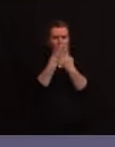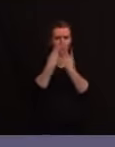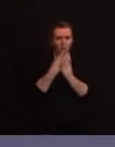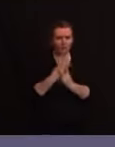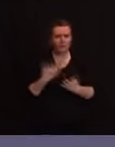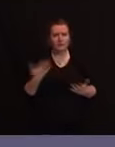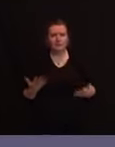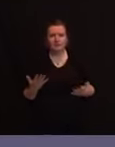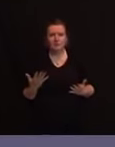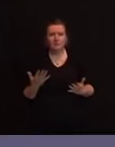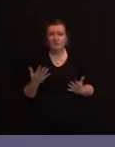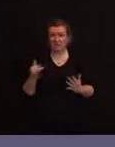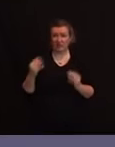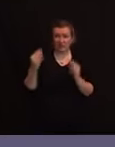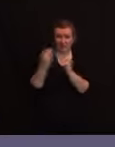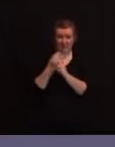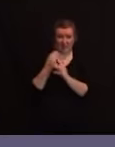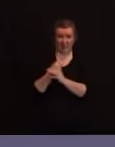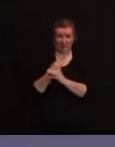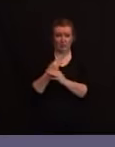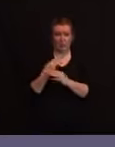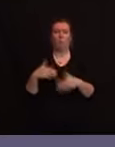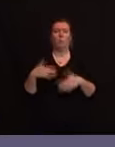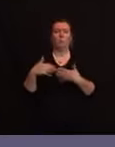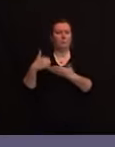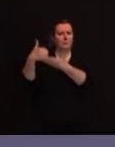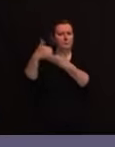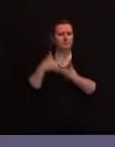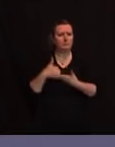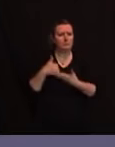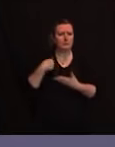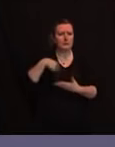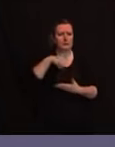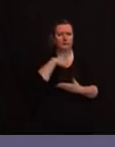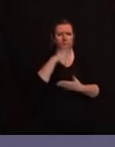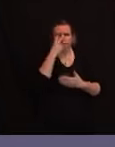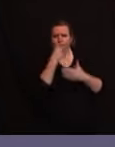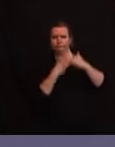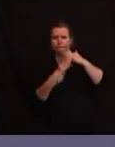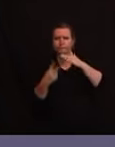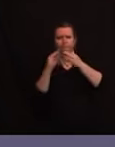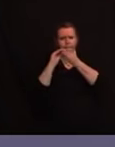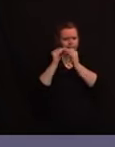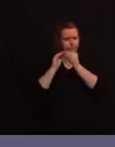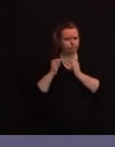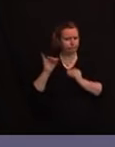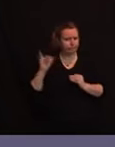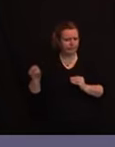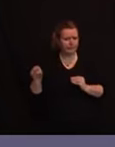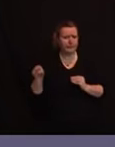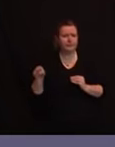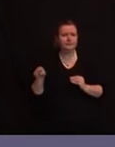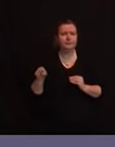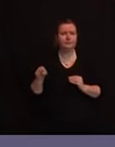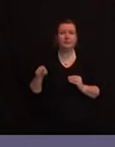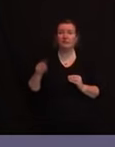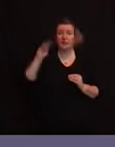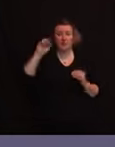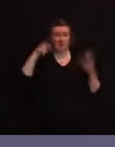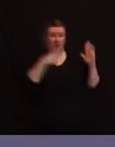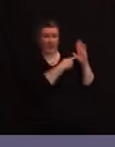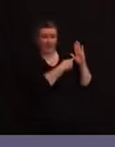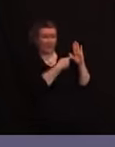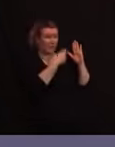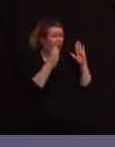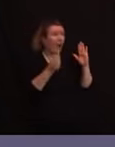amount of math that is derived in terms of predicting. So the map I put up earlier wasn't hospitalizations, but it was how